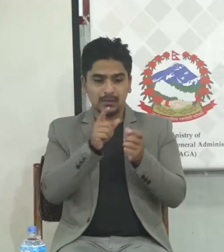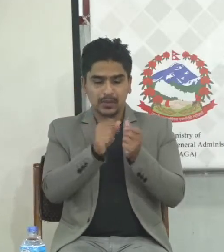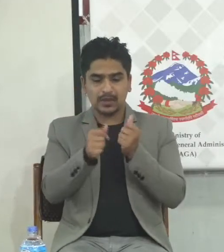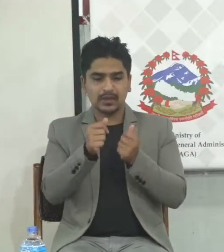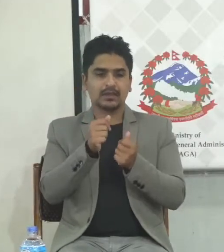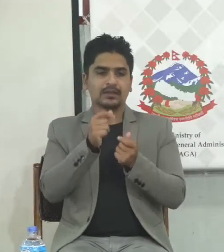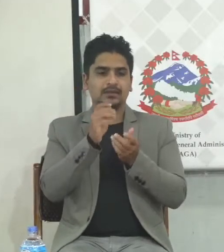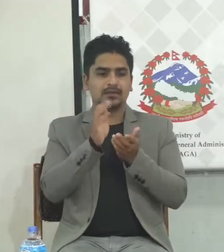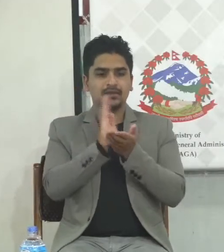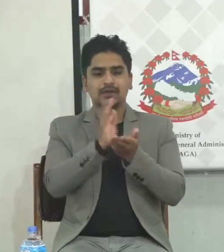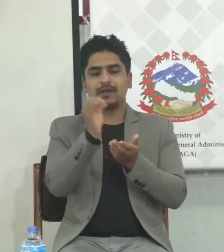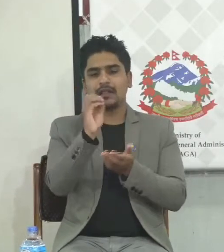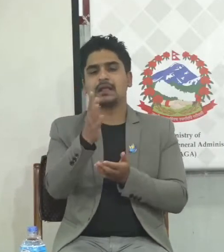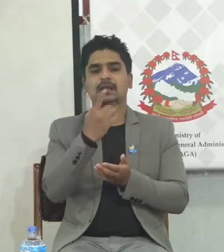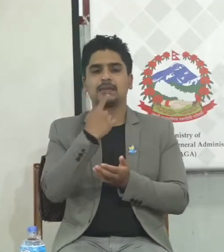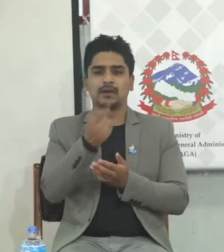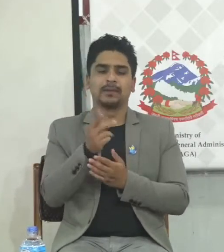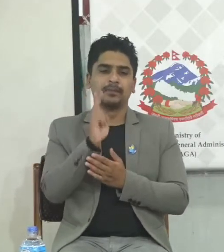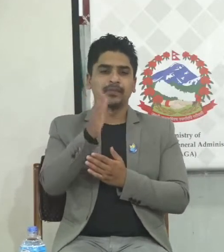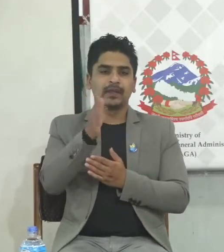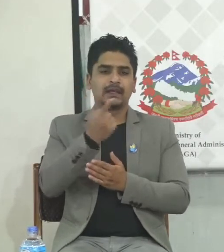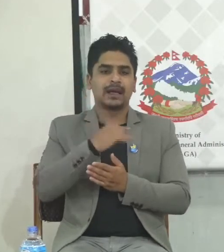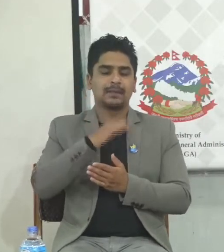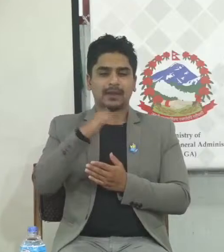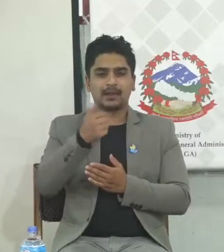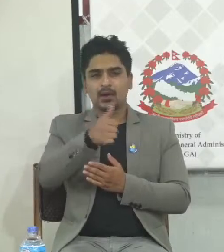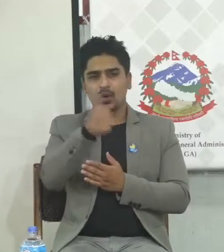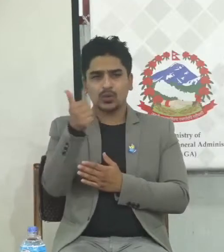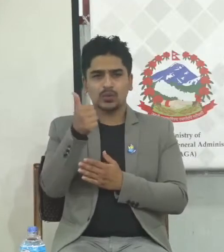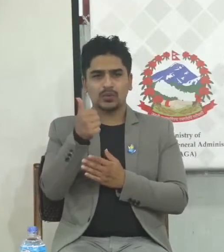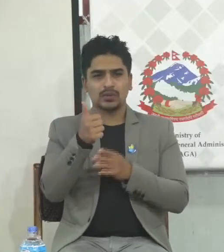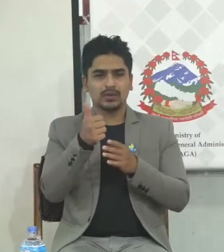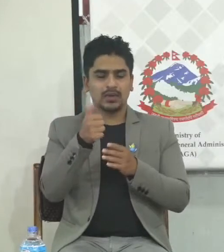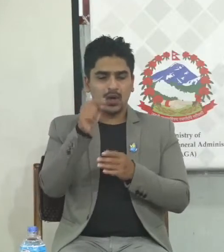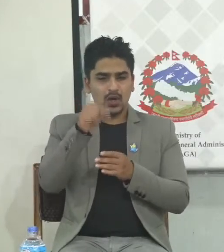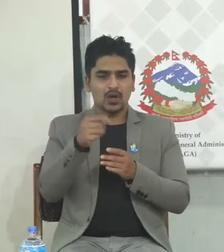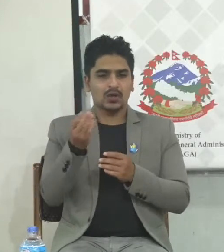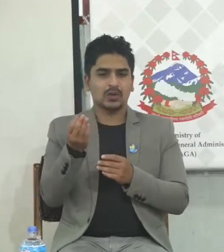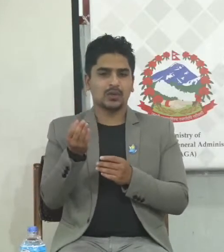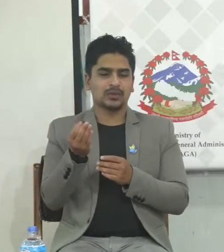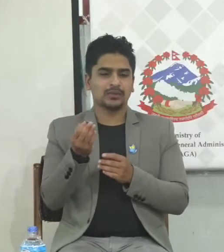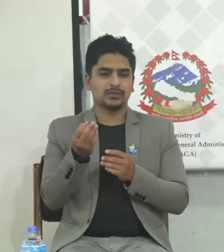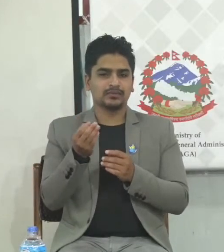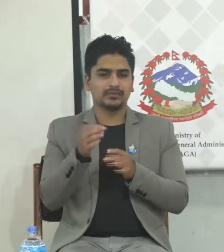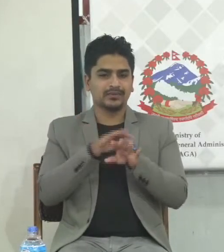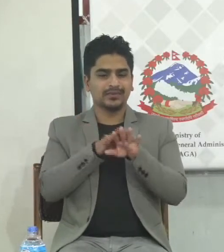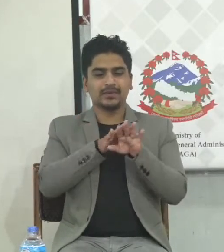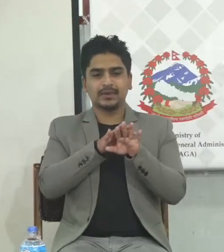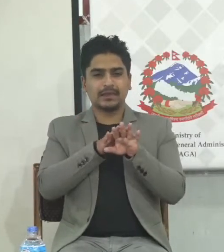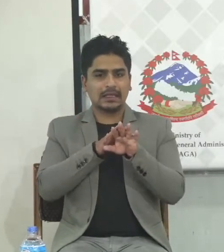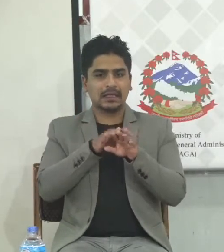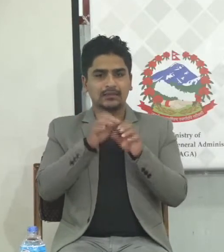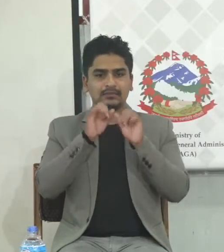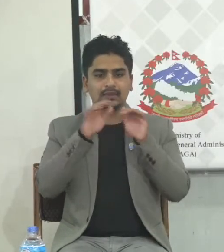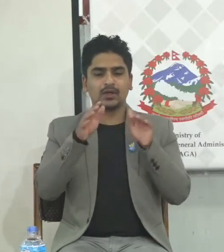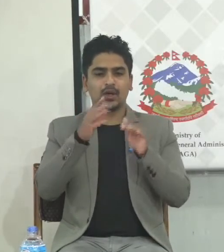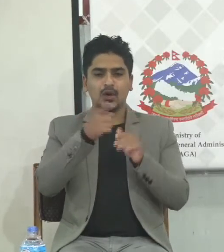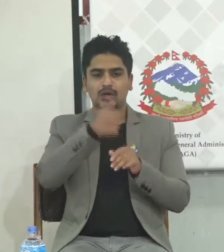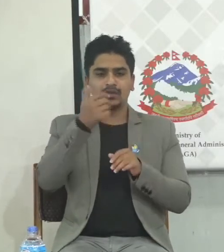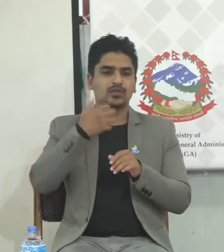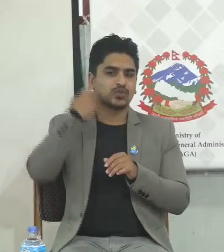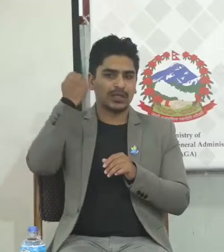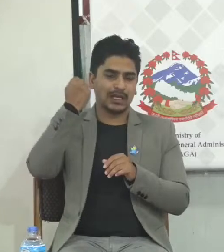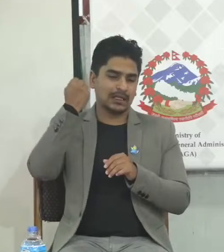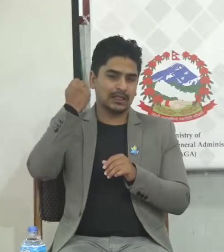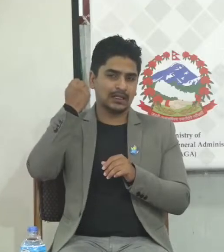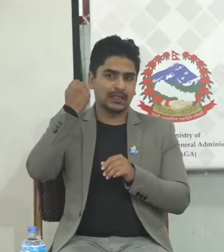early. And next is suicide. Almost 1100 plus people committing suicide.